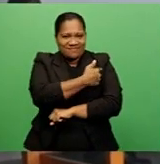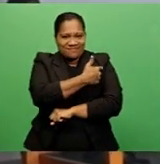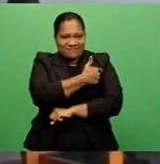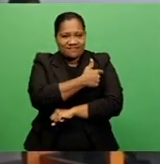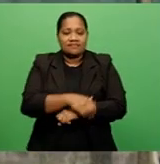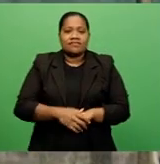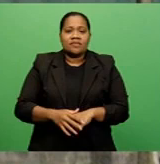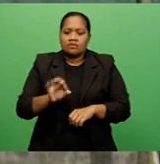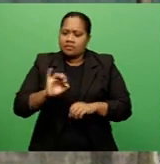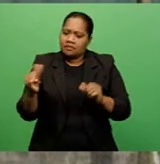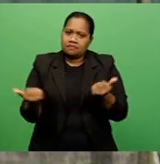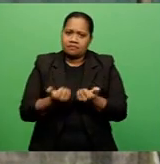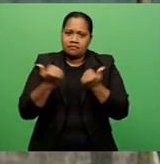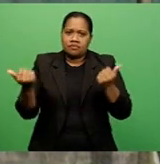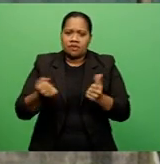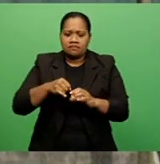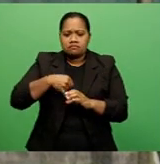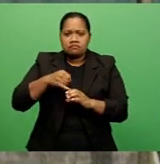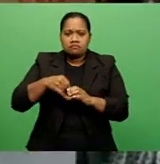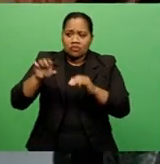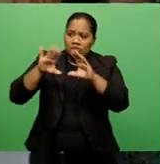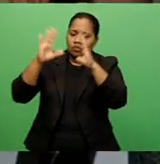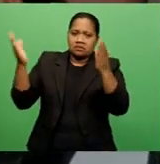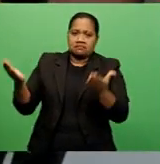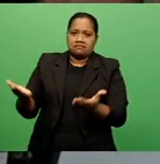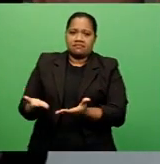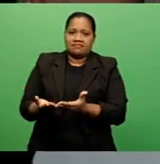And shortage of metformin globally.